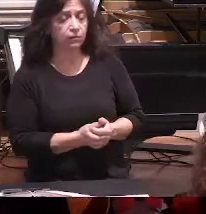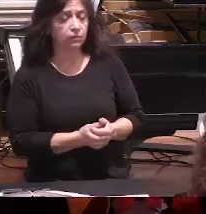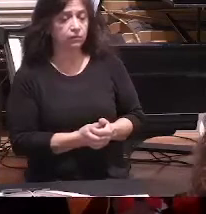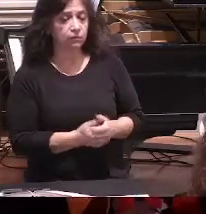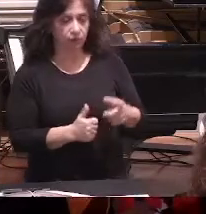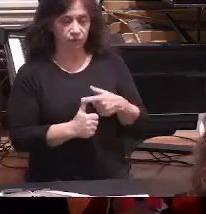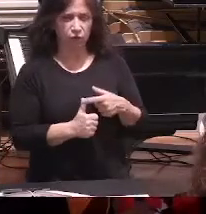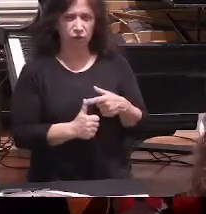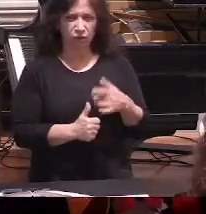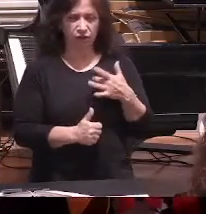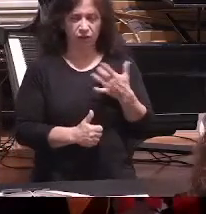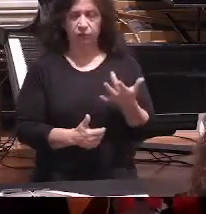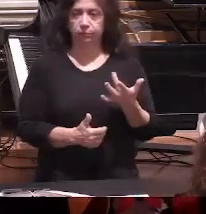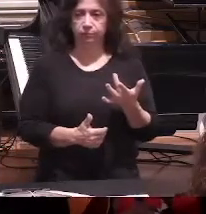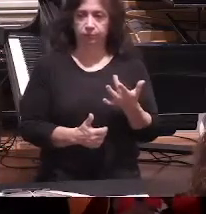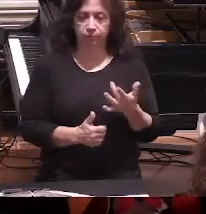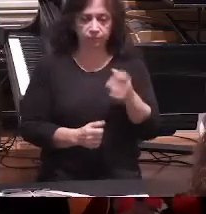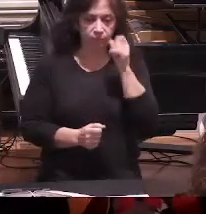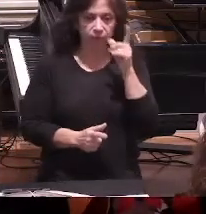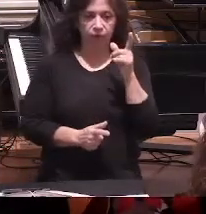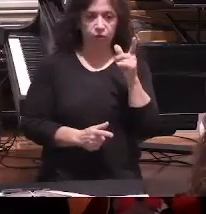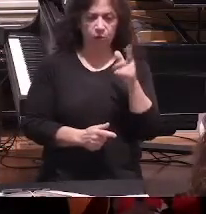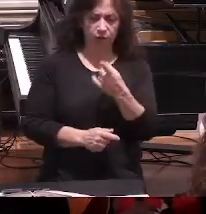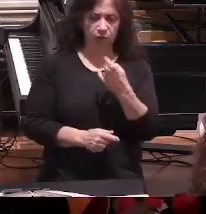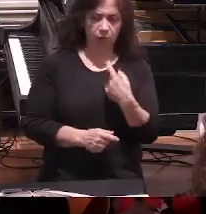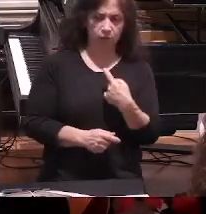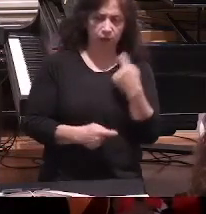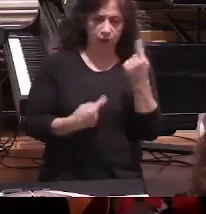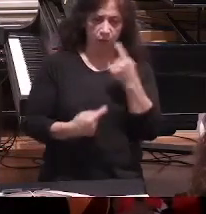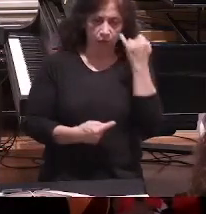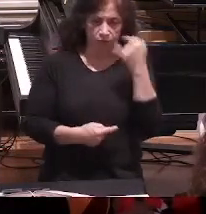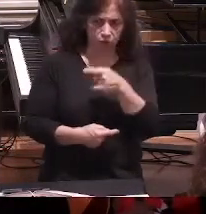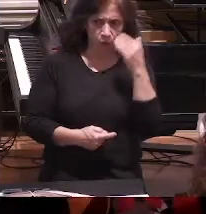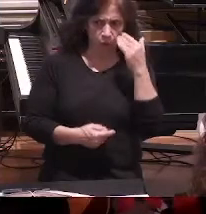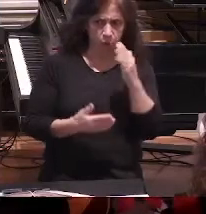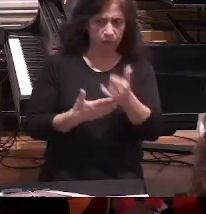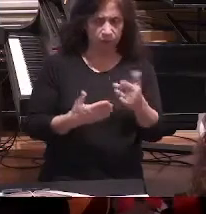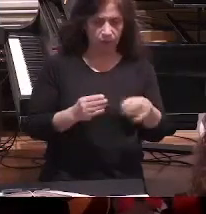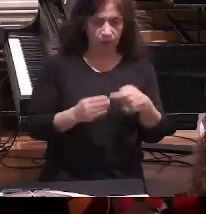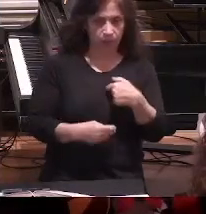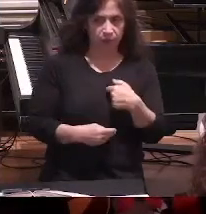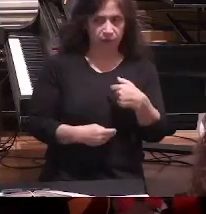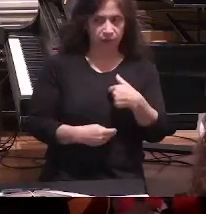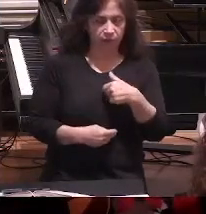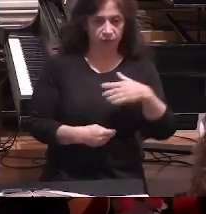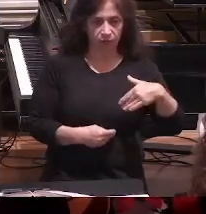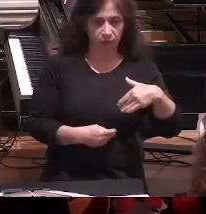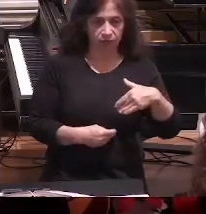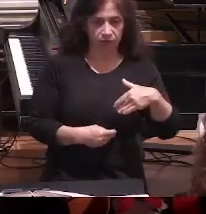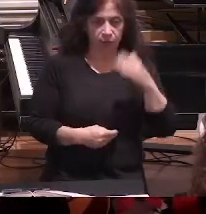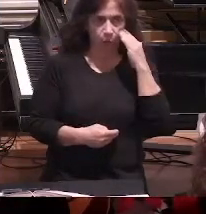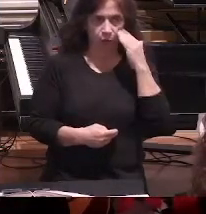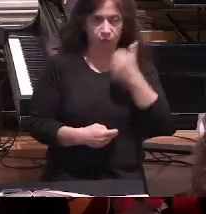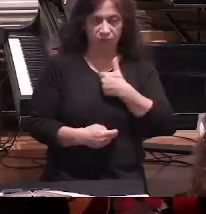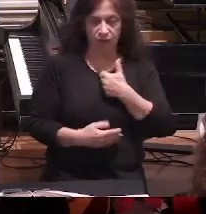At first, I was a little taken aback. I wondered if this person knew something about me that I wasn't yet even aware